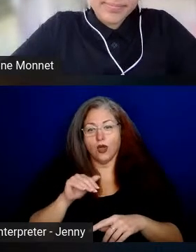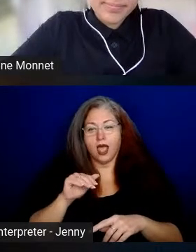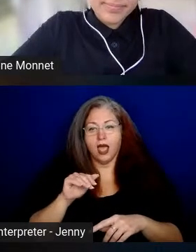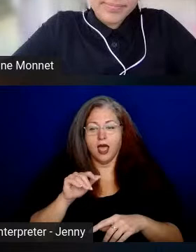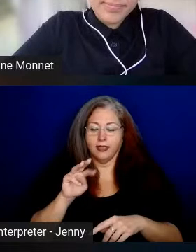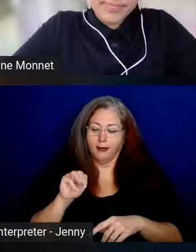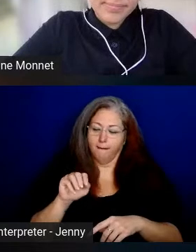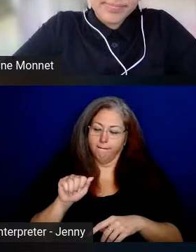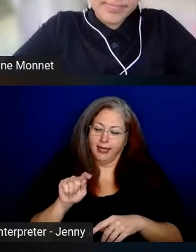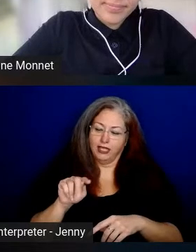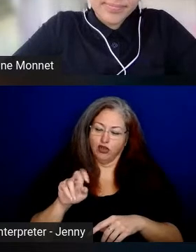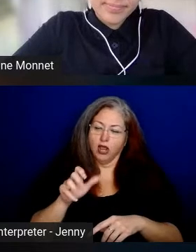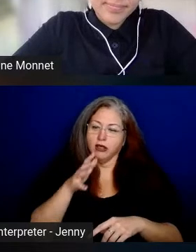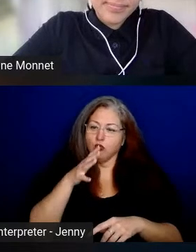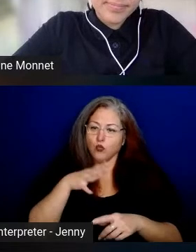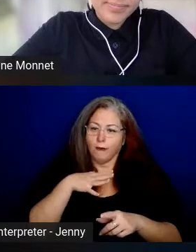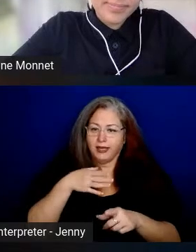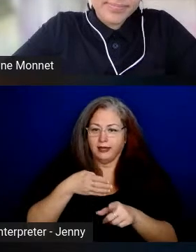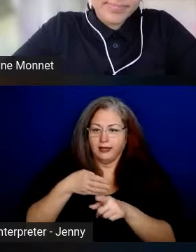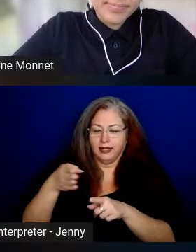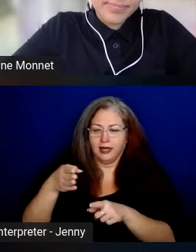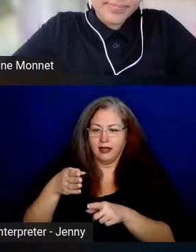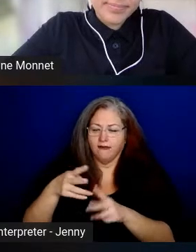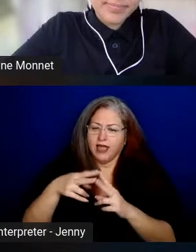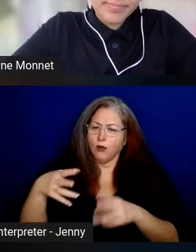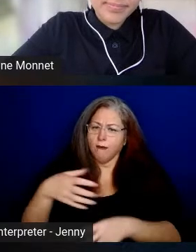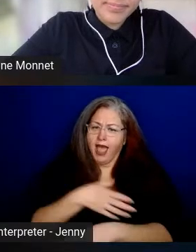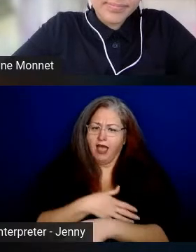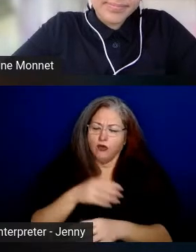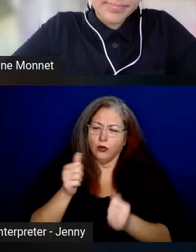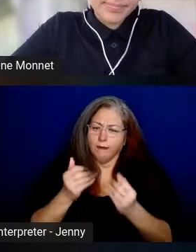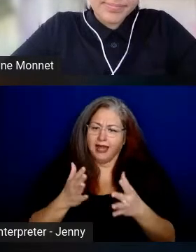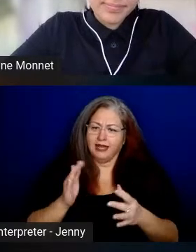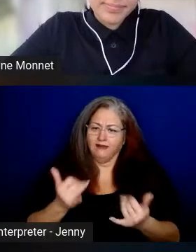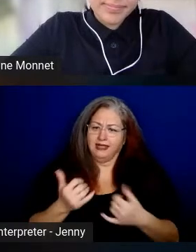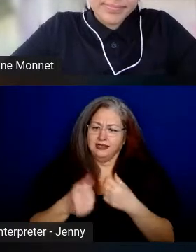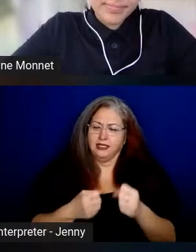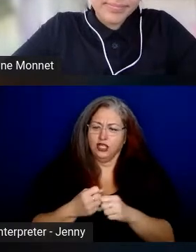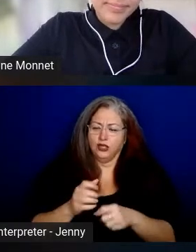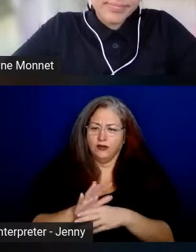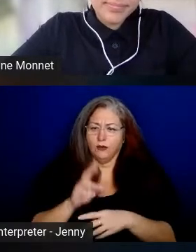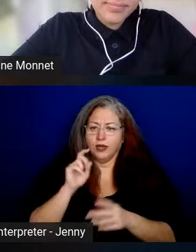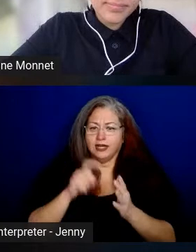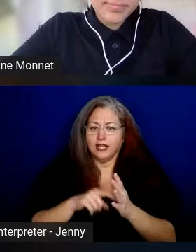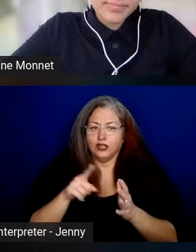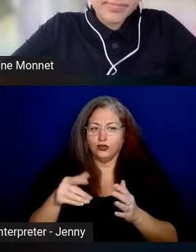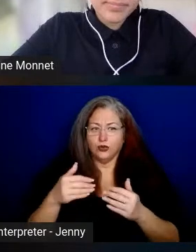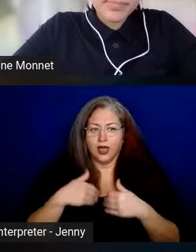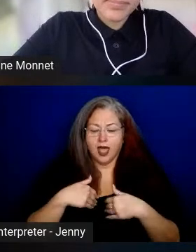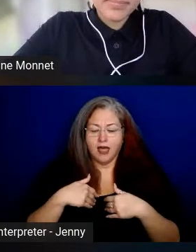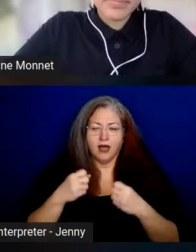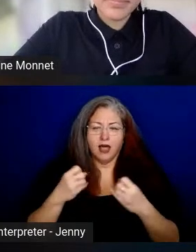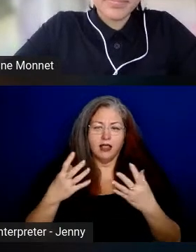is present in many of our films this year. And in your short, we find loss and disconnection, but also a